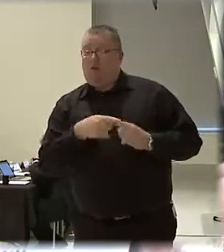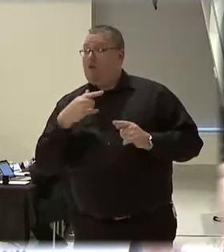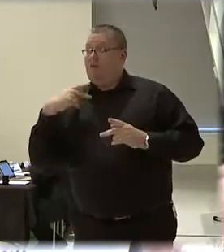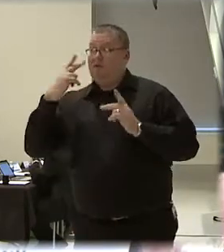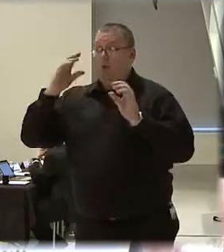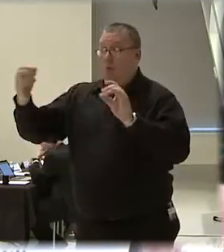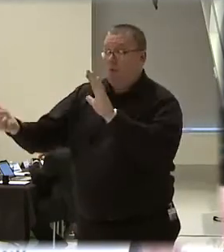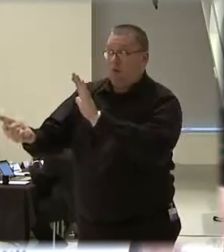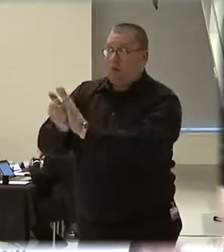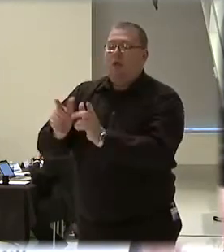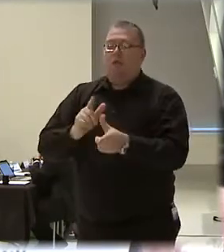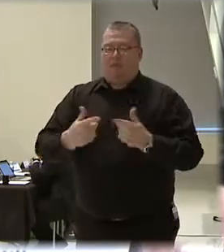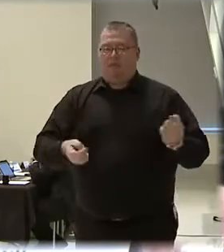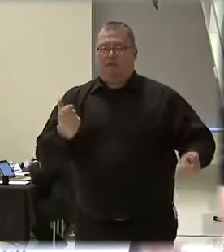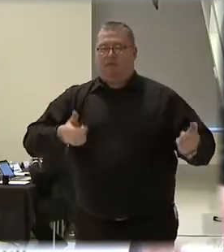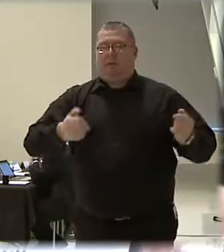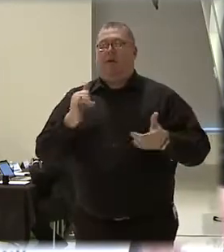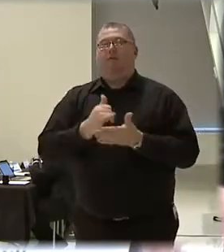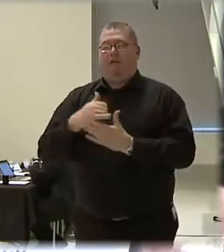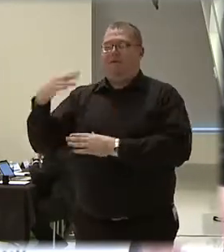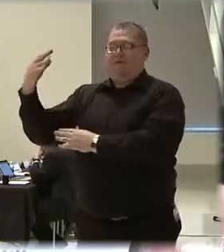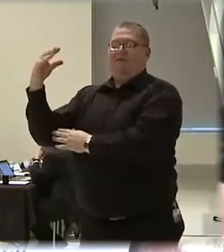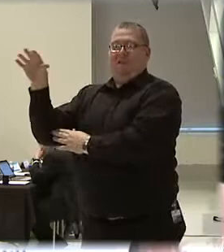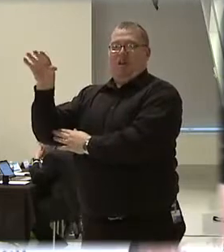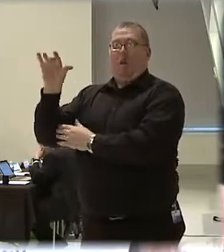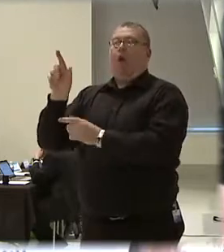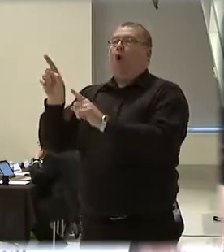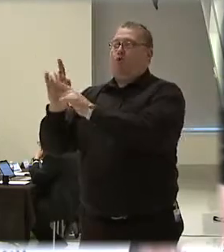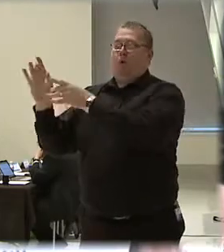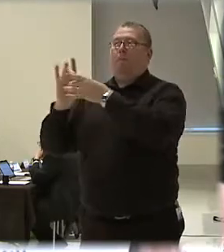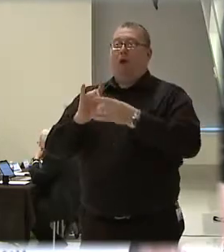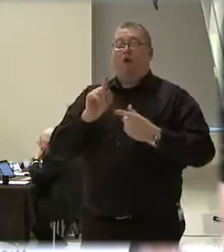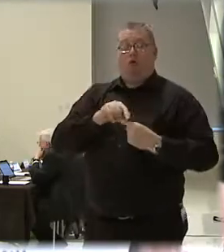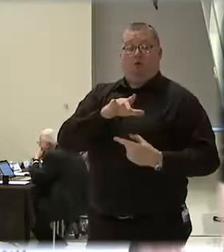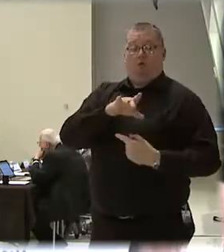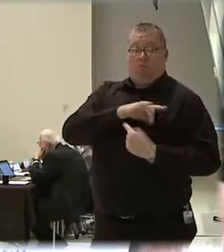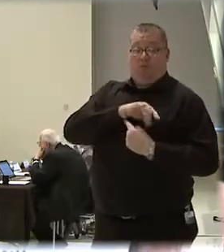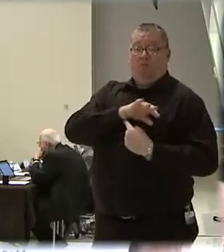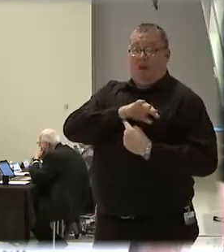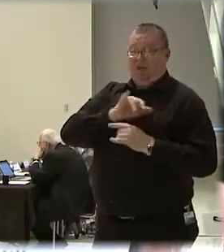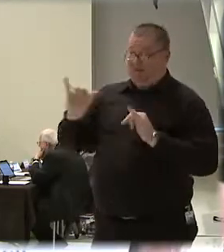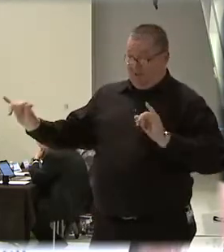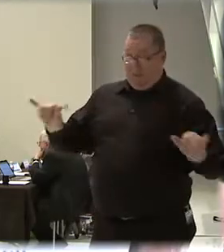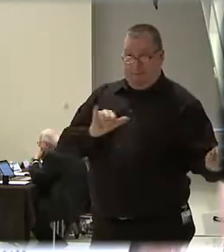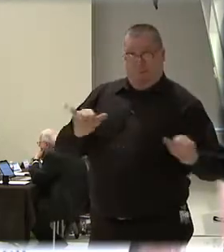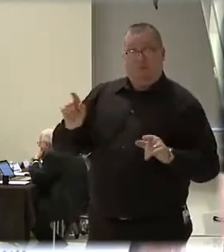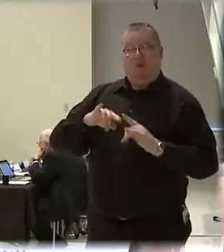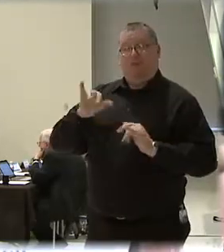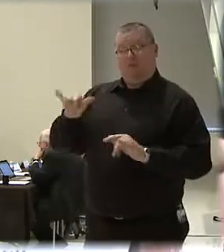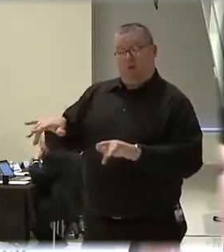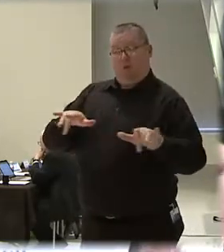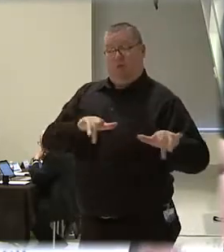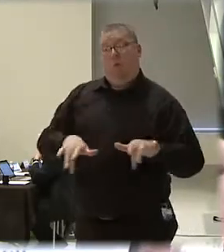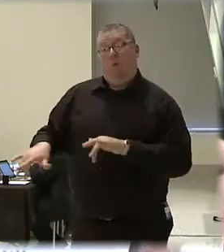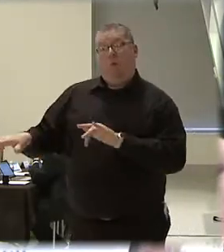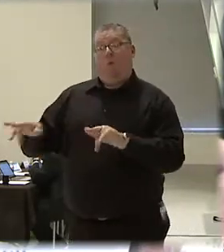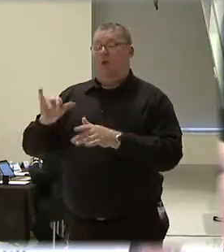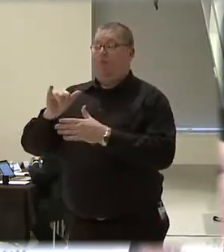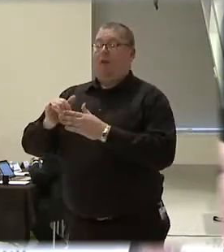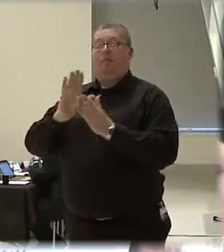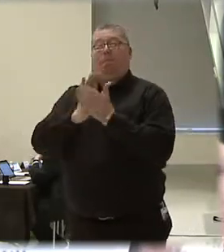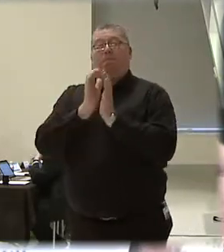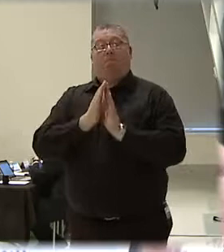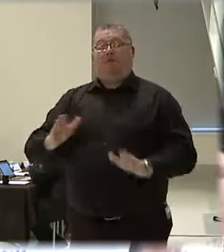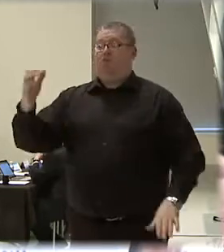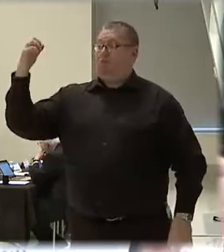a law. Obviously, that has to apply to body cameras, but even so, those recordings of peaceful